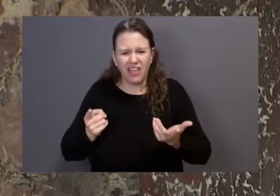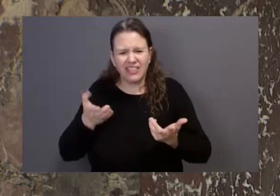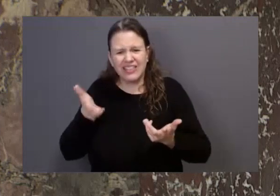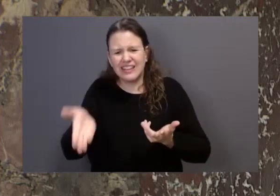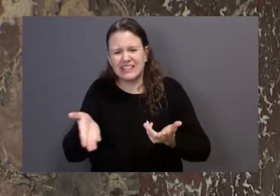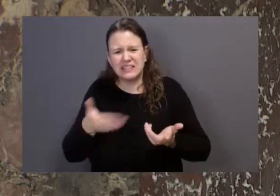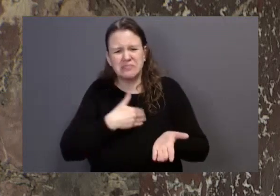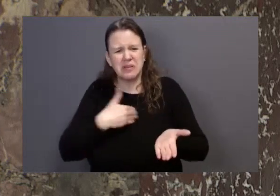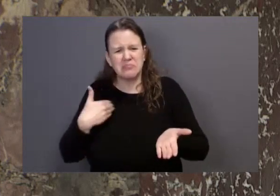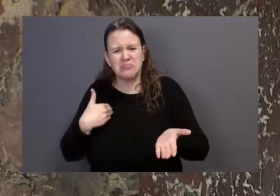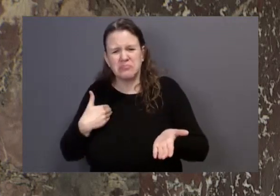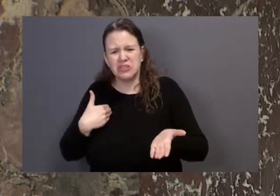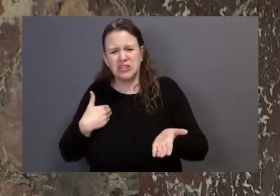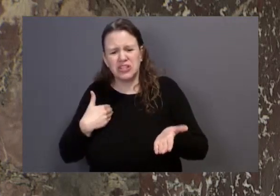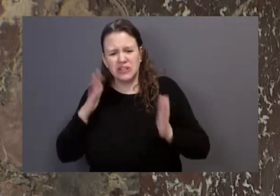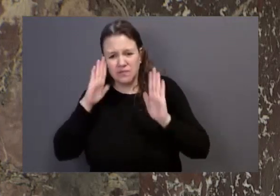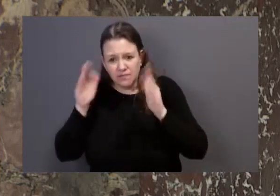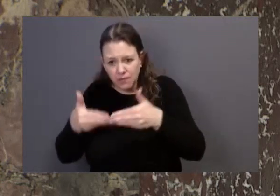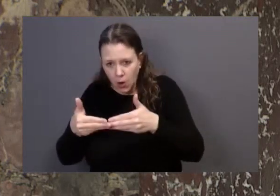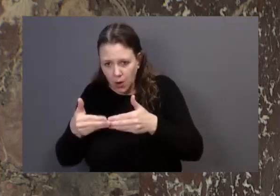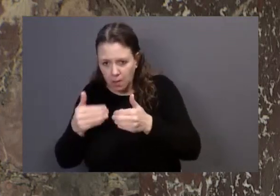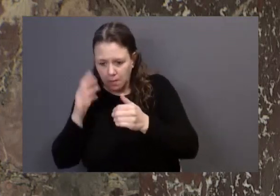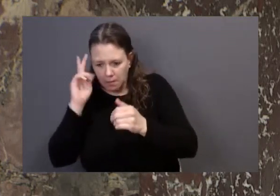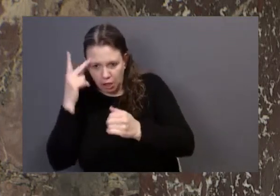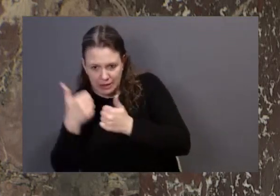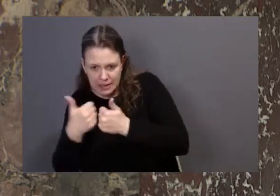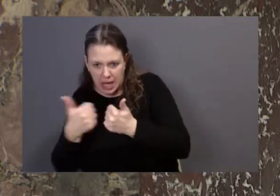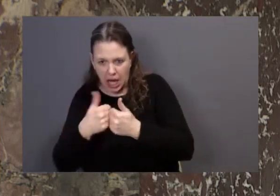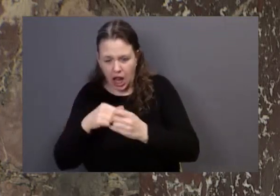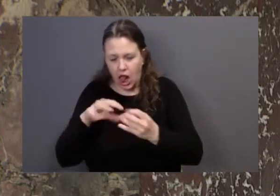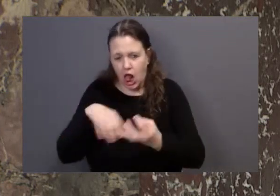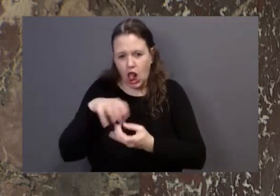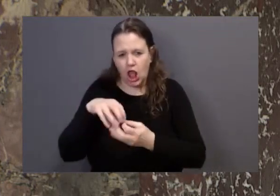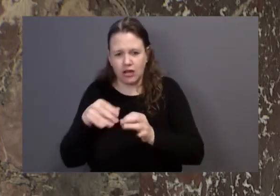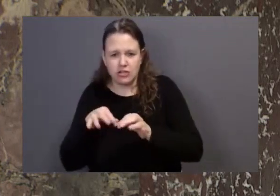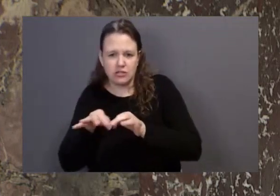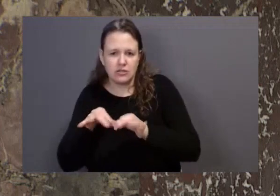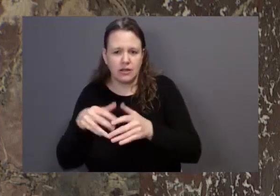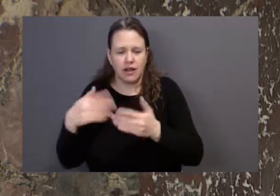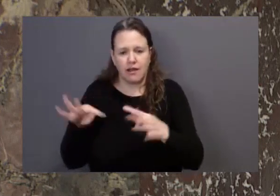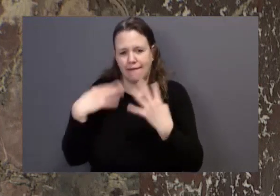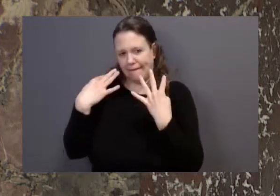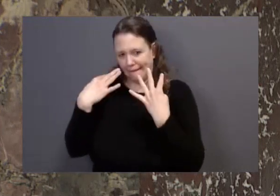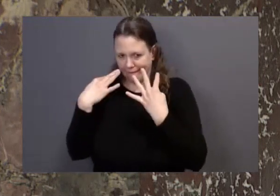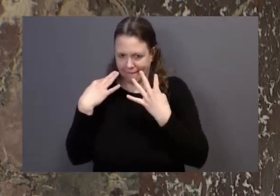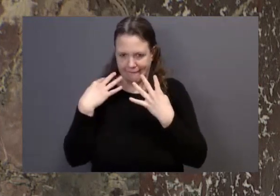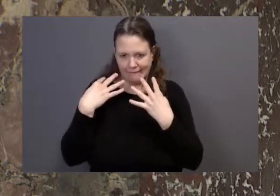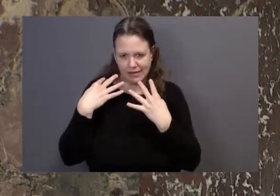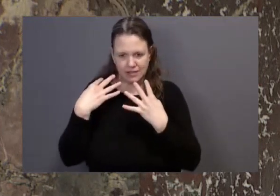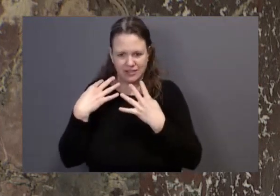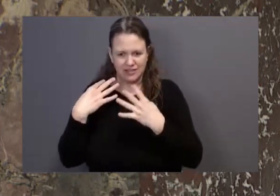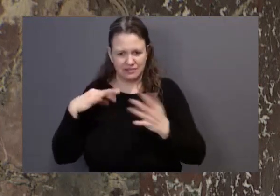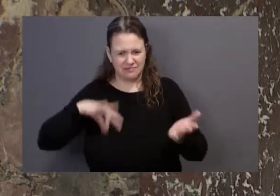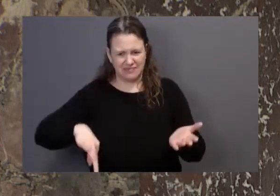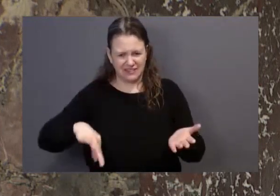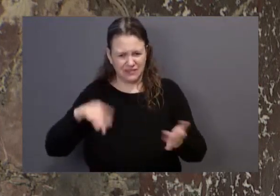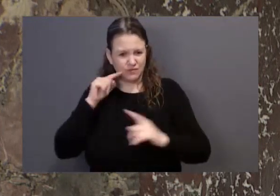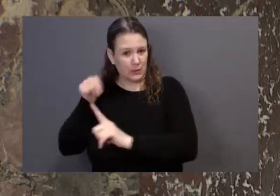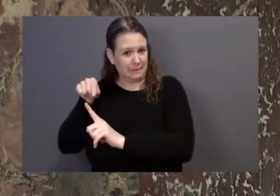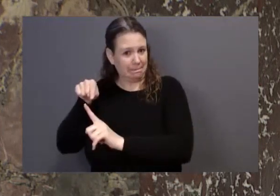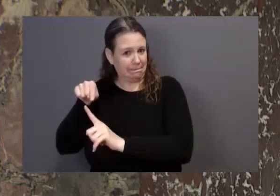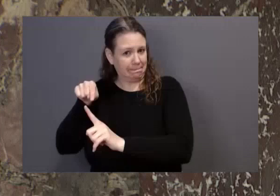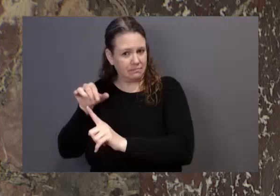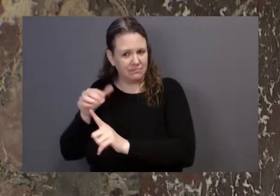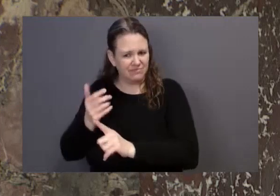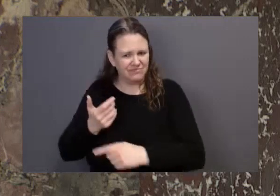for as long as he can, because he thinks it's in his political interest, but it's not in the interest of the people of Surrey. I encourage that